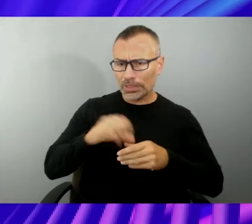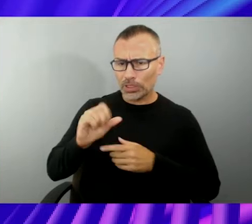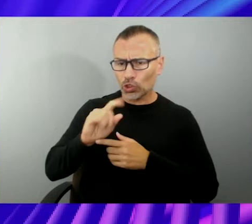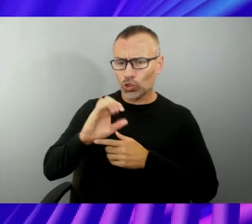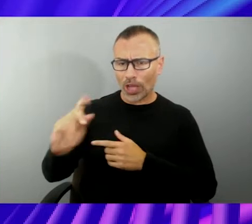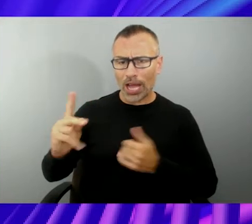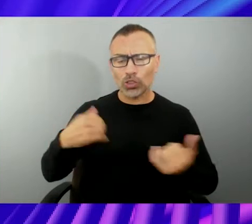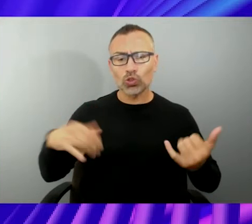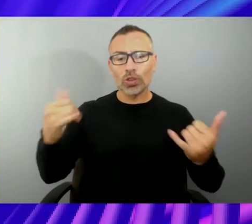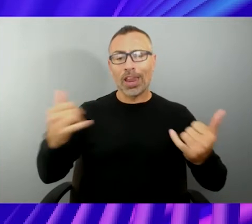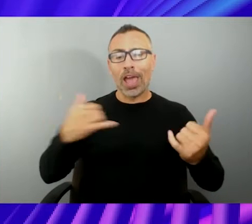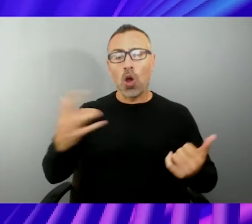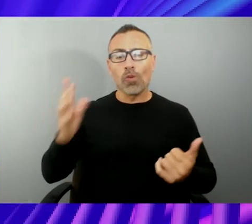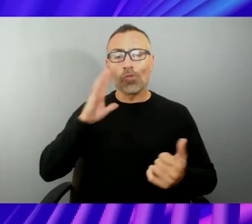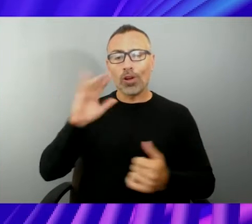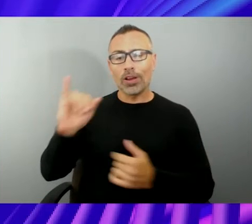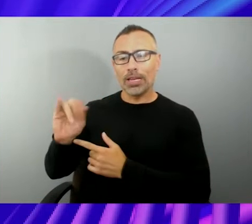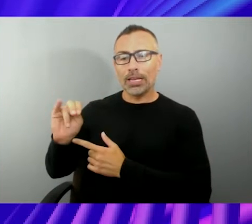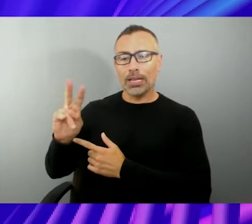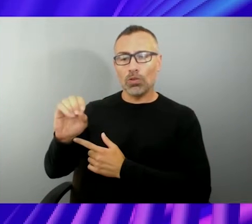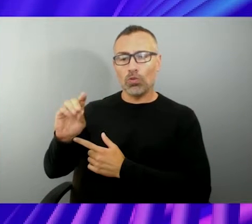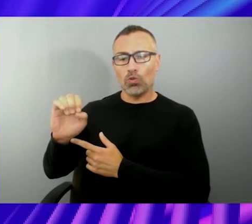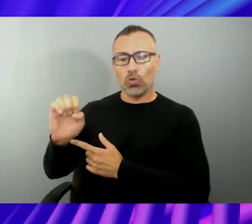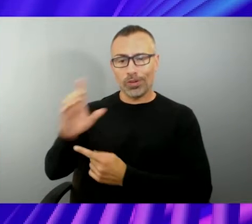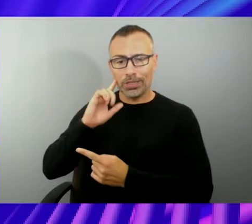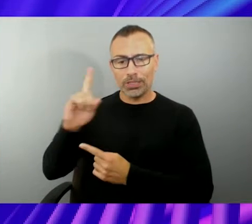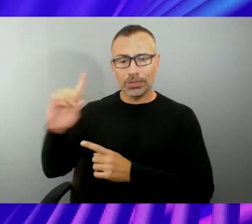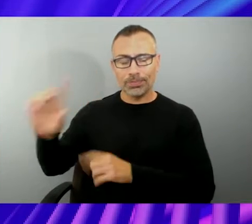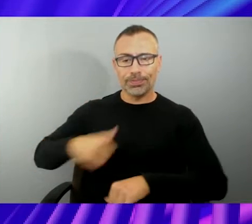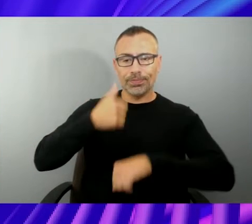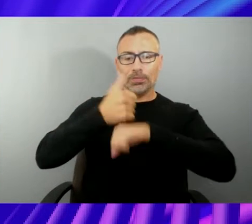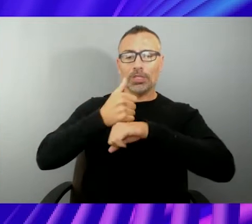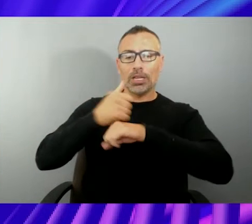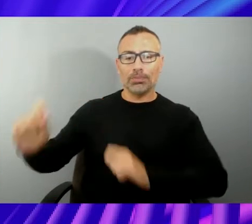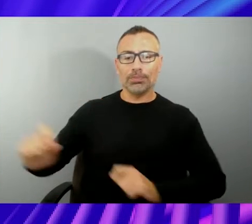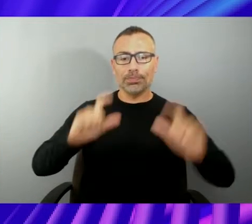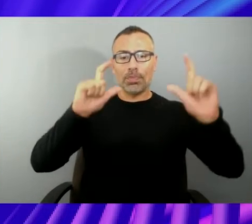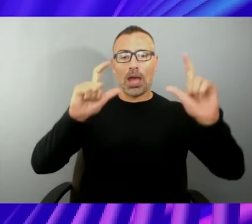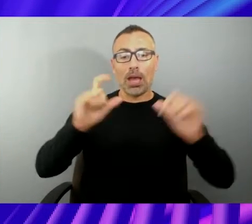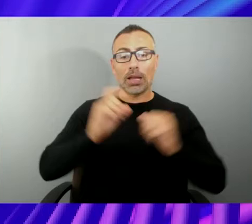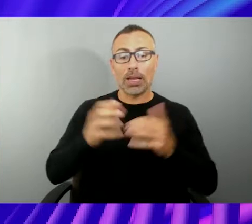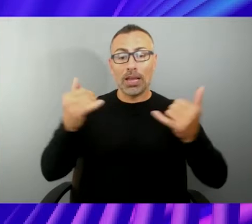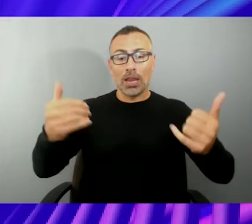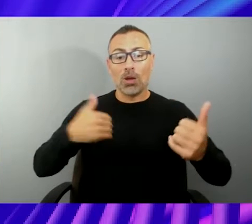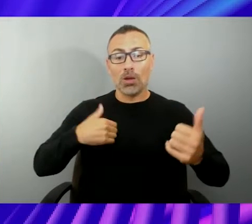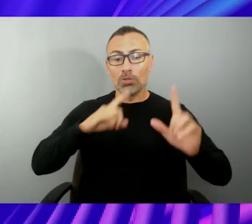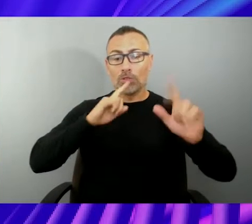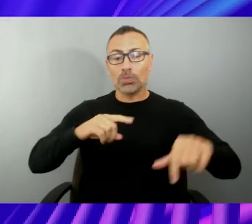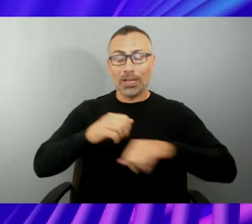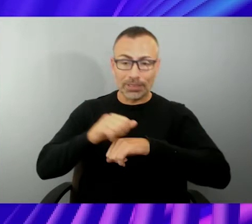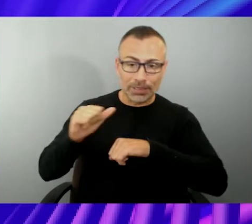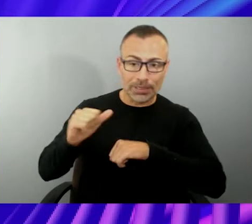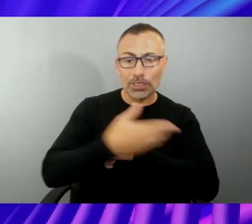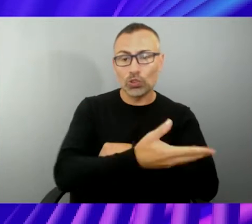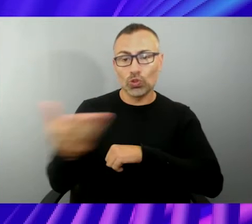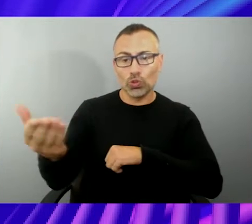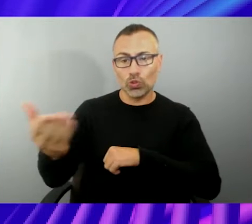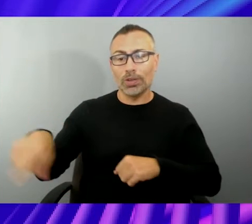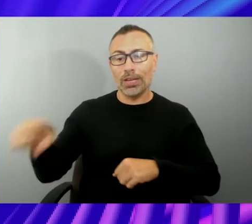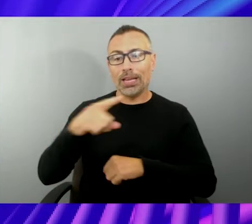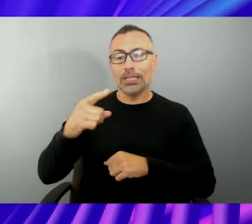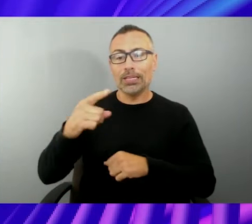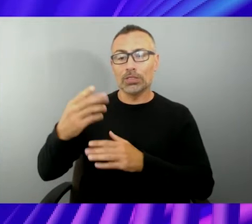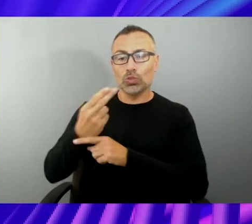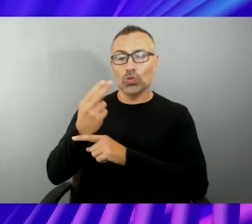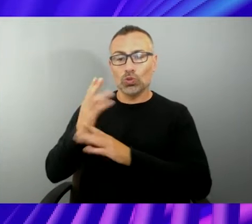the invoice system goes and does its thing. It gives an invoice back, and that is the response that is sent back to you as the end user. So this is how an orchestration looks like.